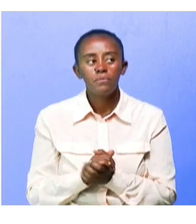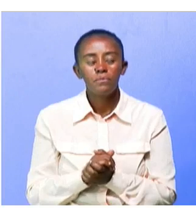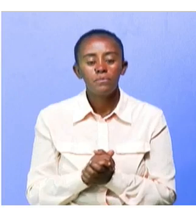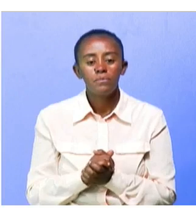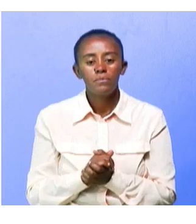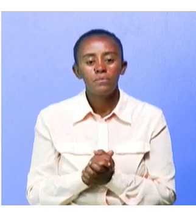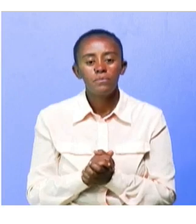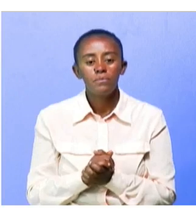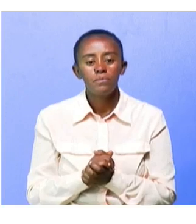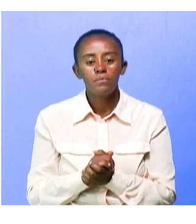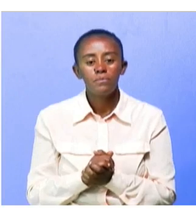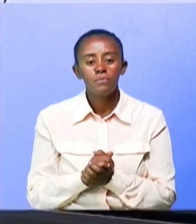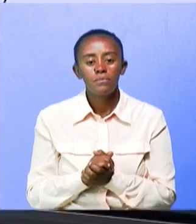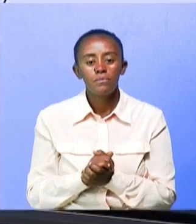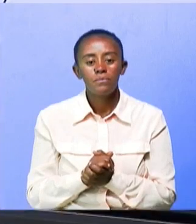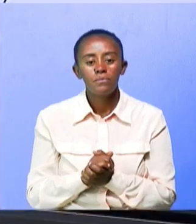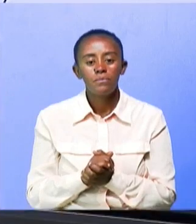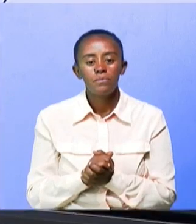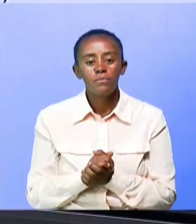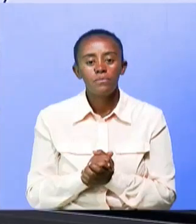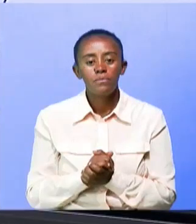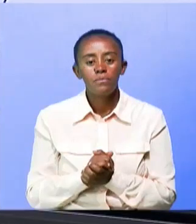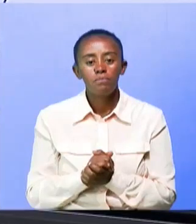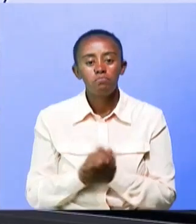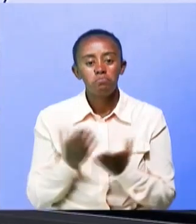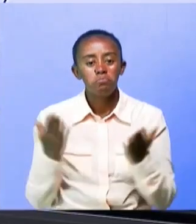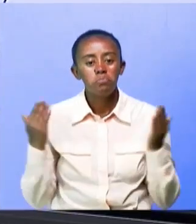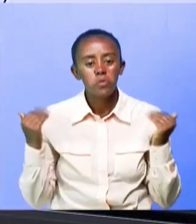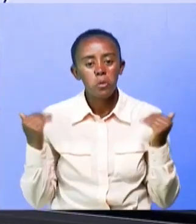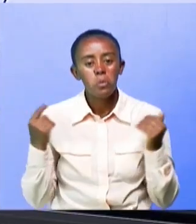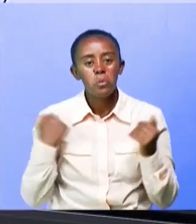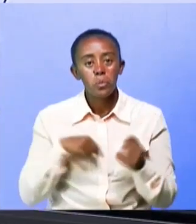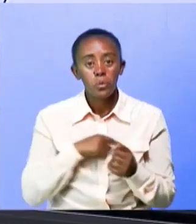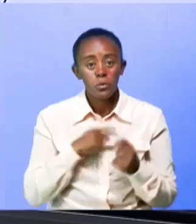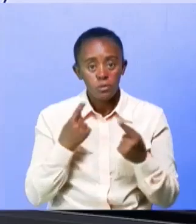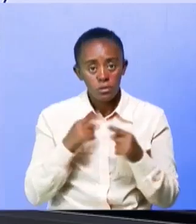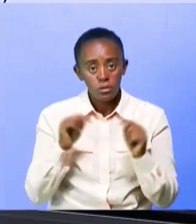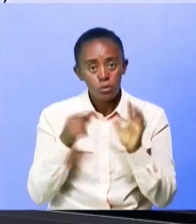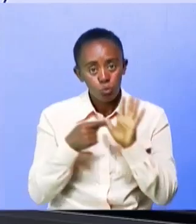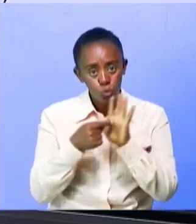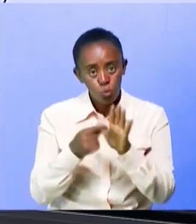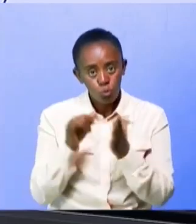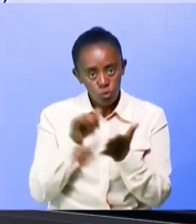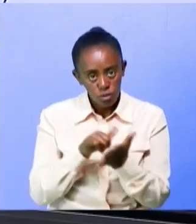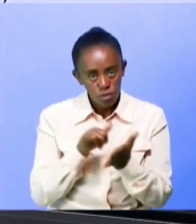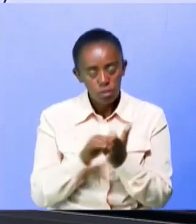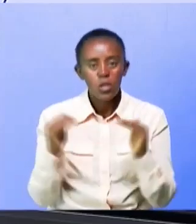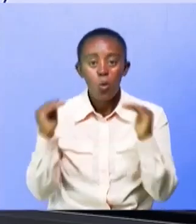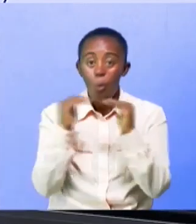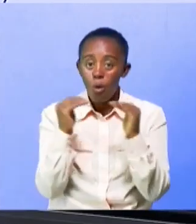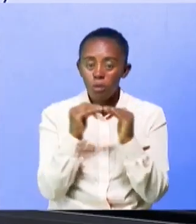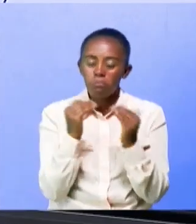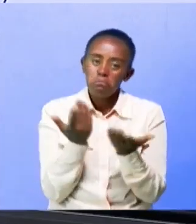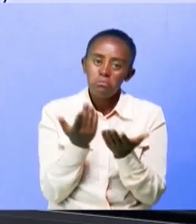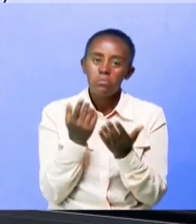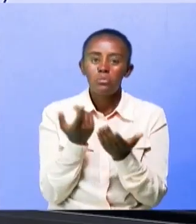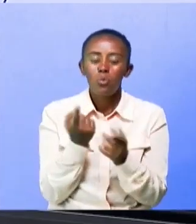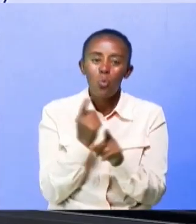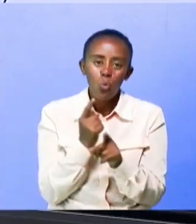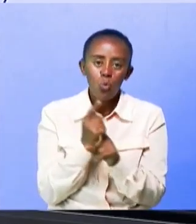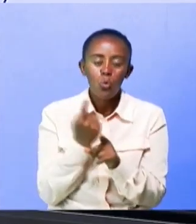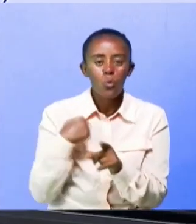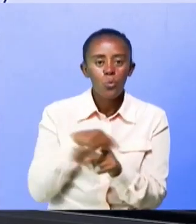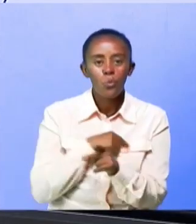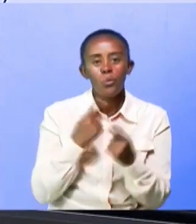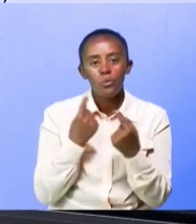Good. So hope that we will try to show you that equality is already, we will